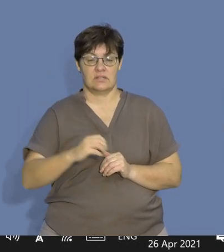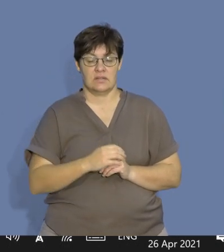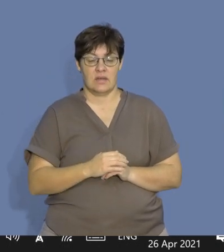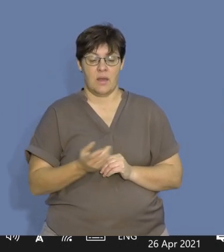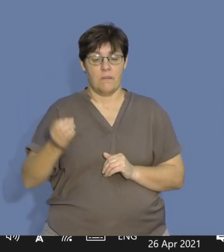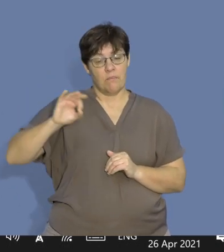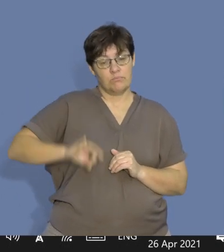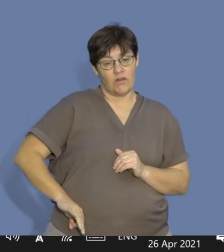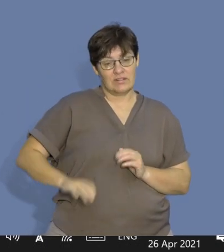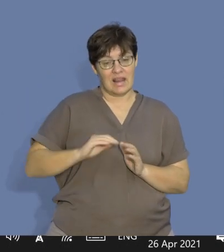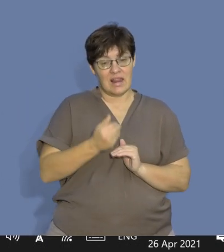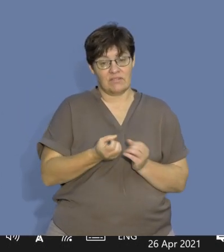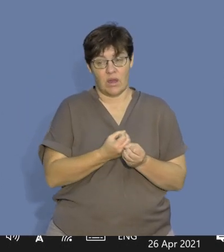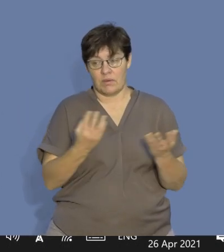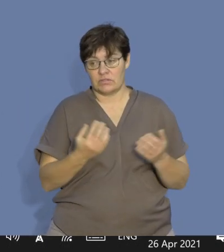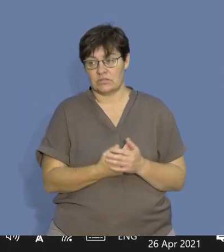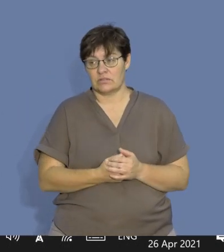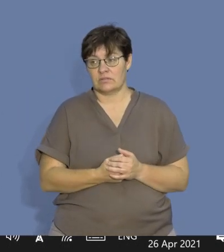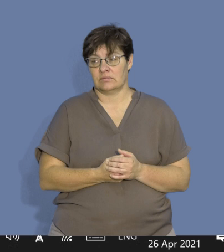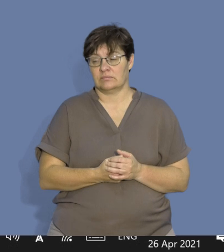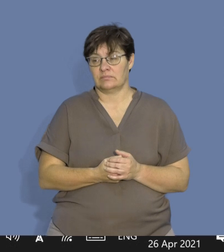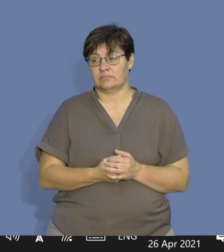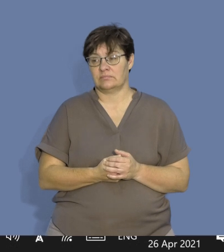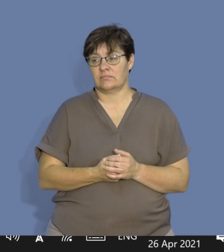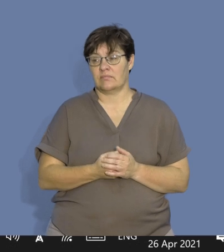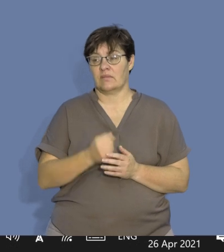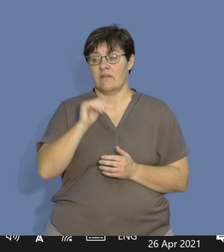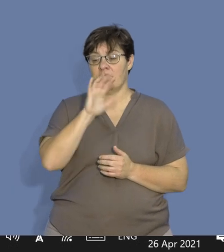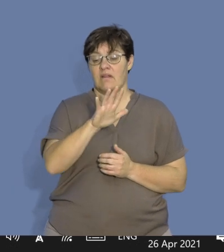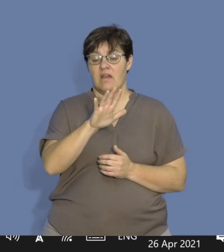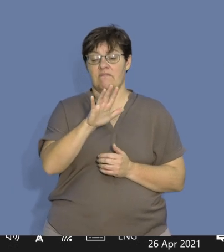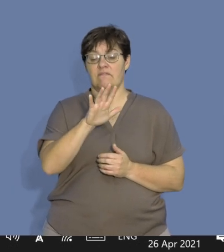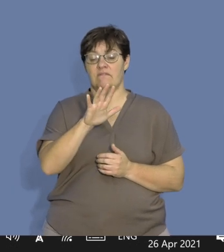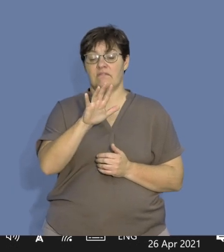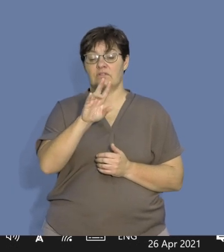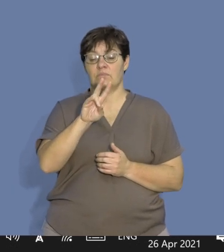877,000, and the profit left over or remaining